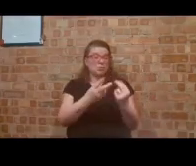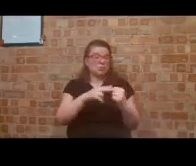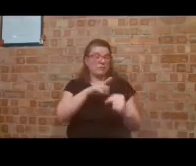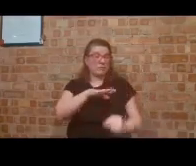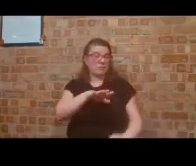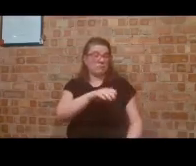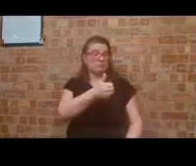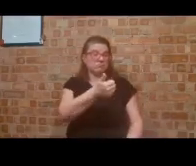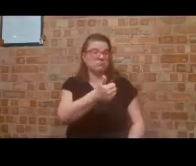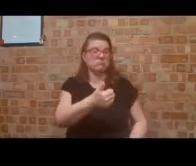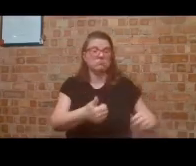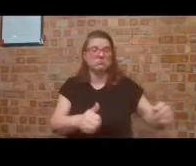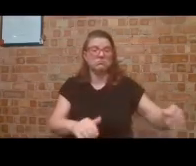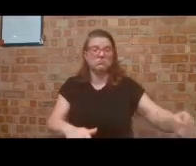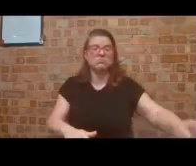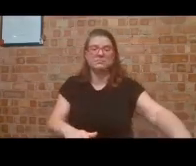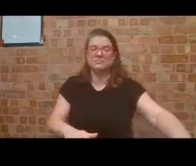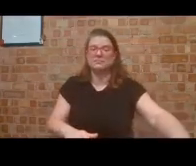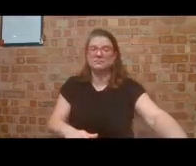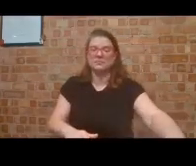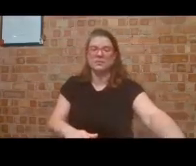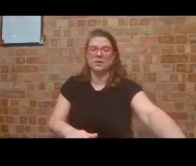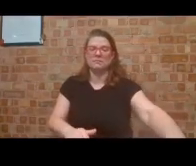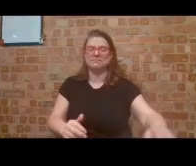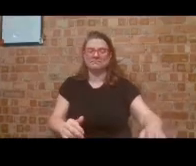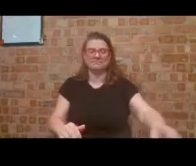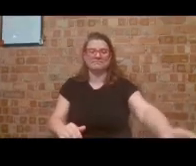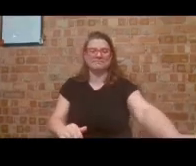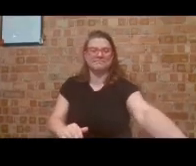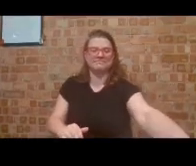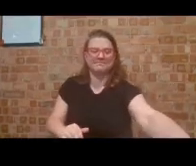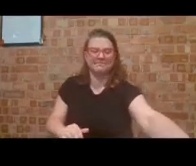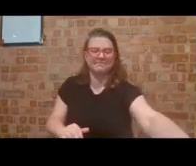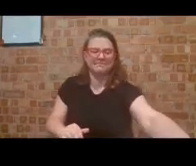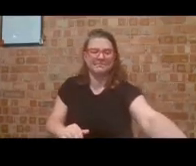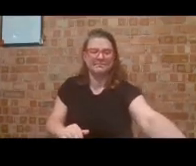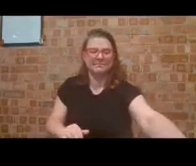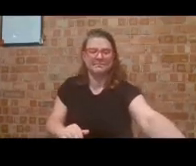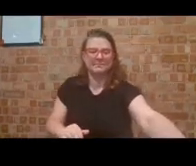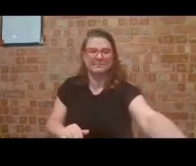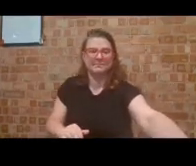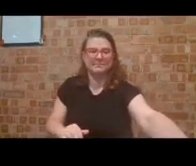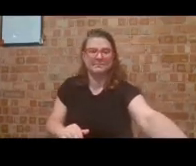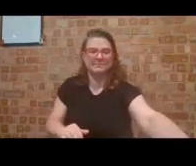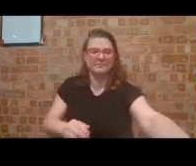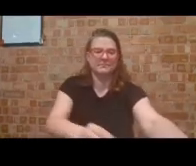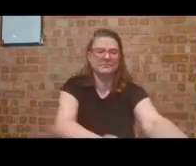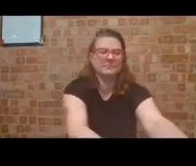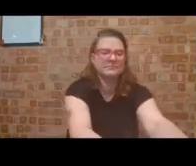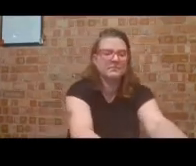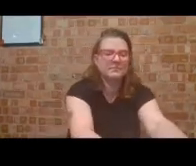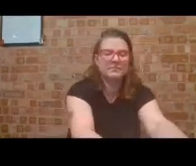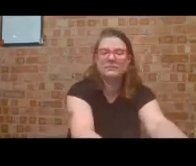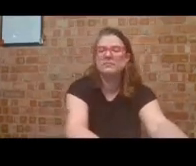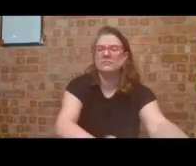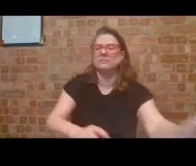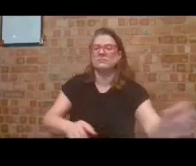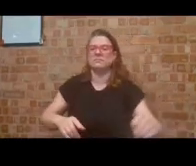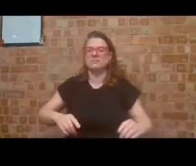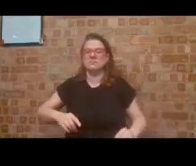others, but make sure that that's adjusted so that people can actually understand what the speech is saying.